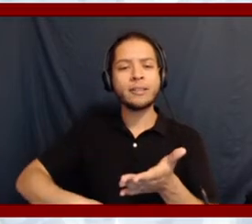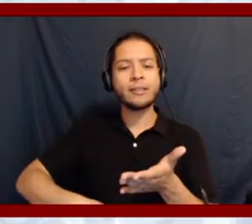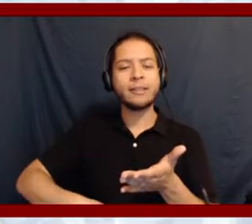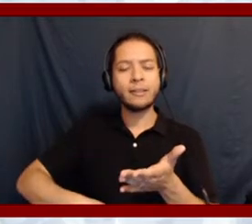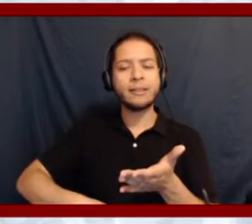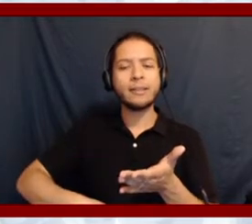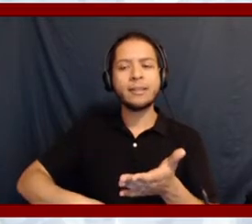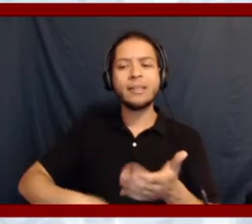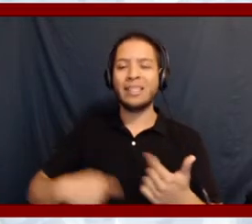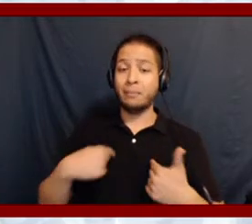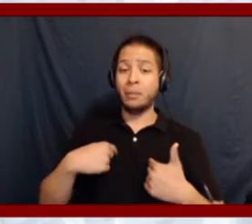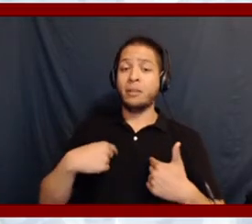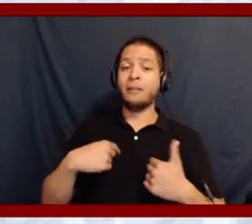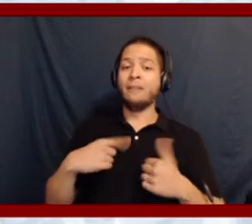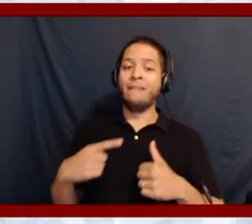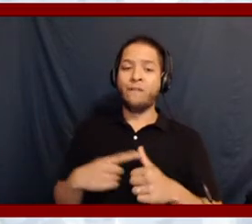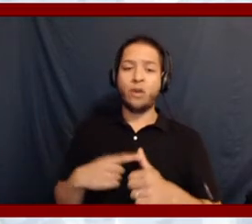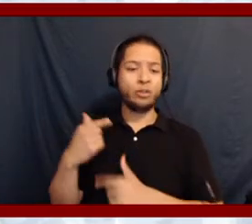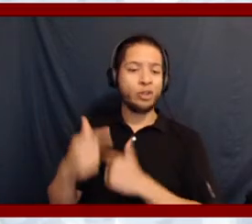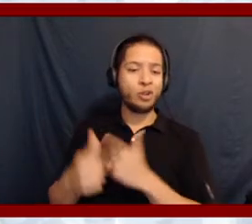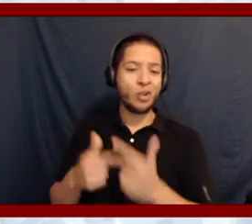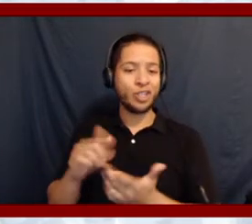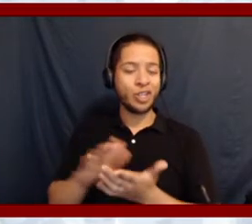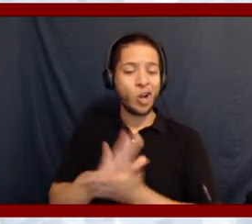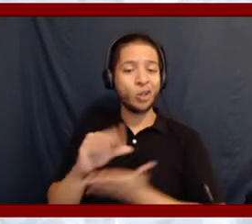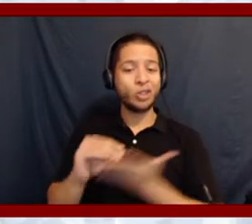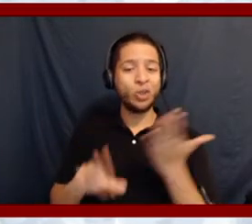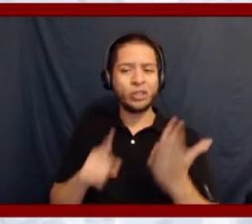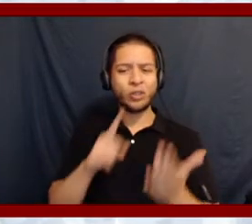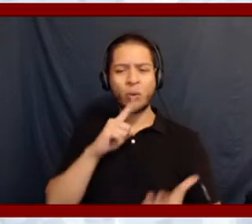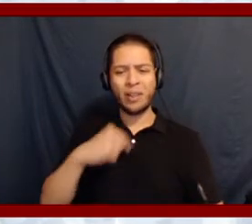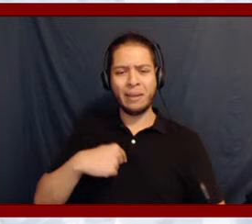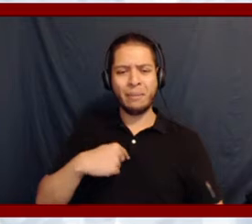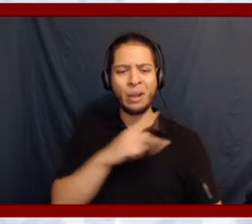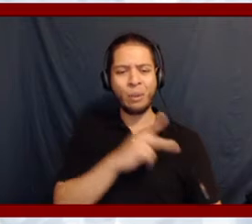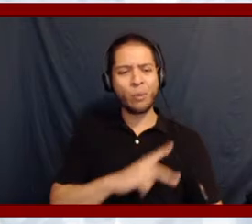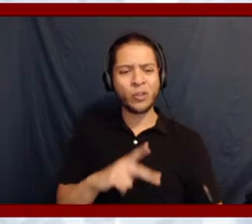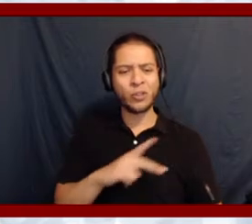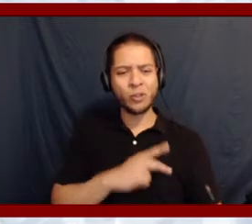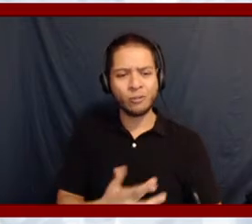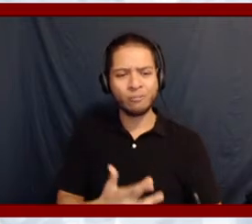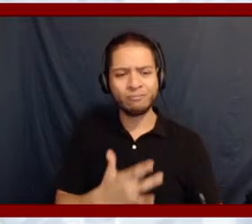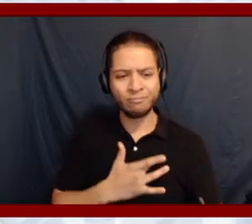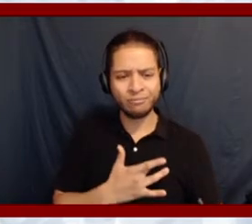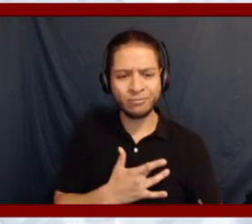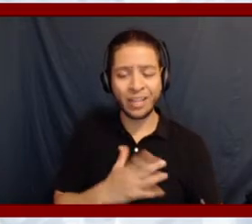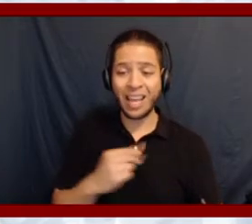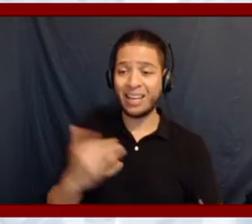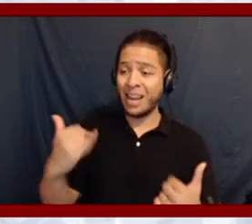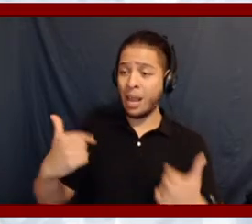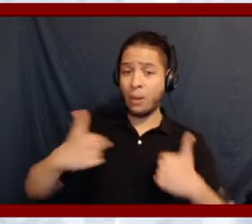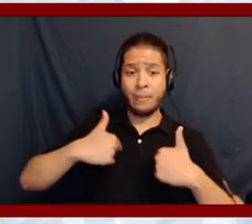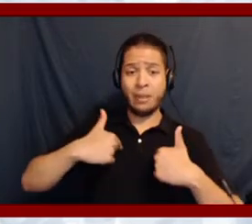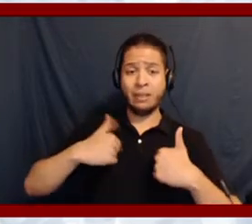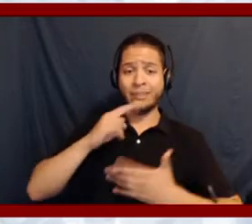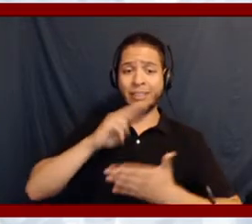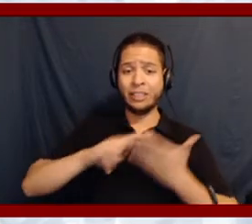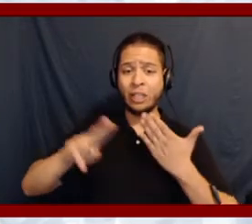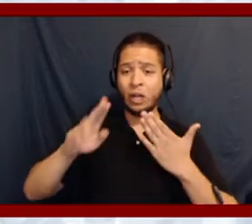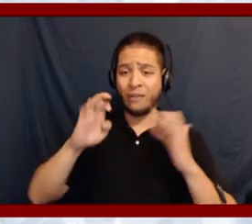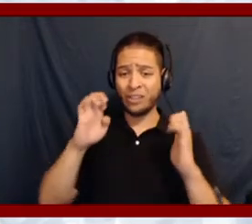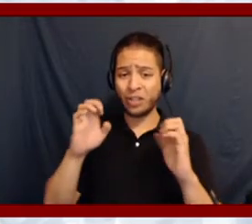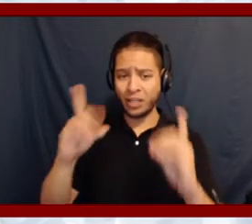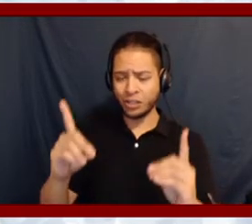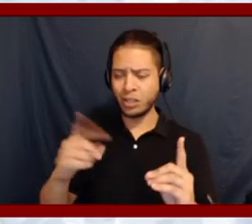that it resonates with me. And as Secretary of Education, we're gonna do everything in my power to help